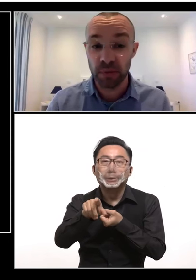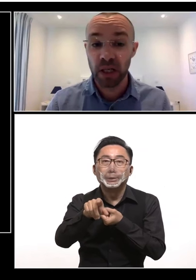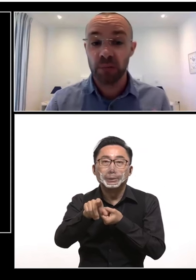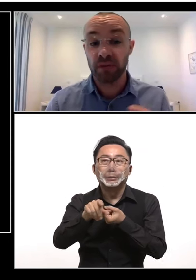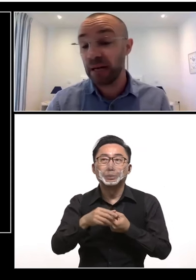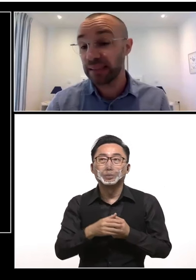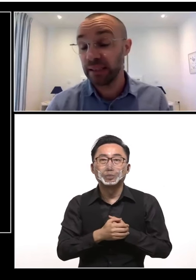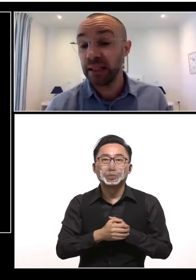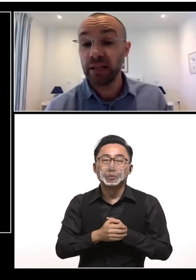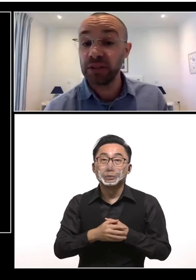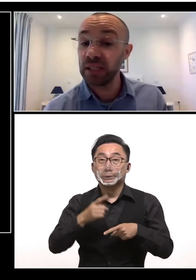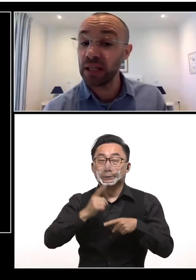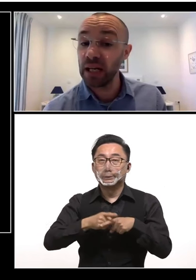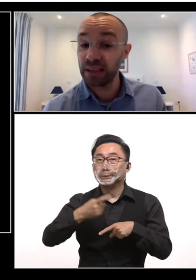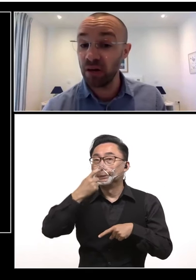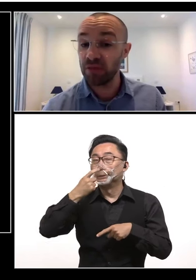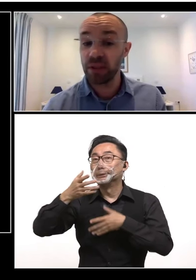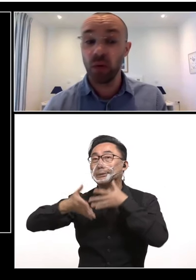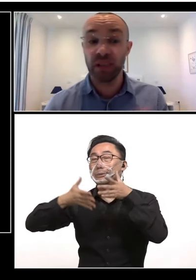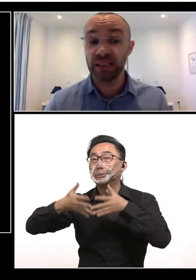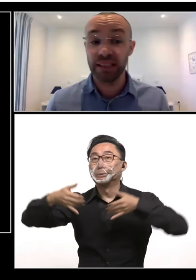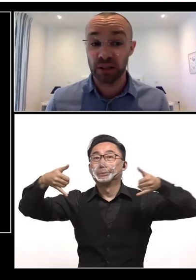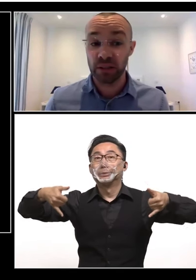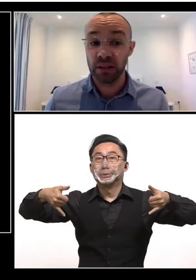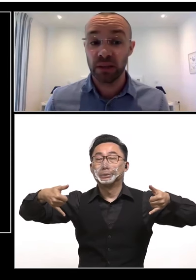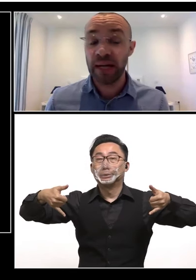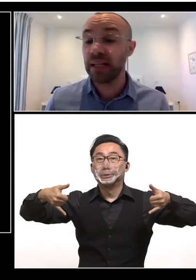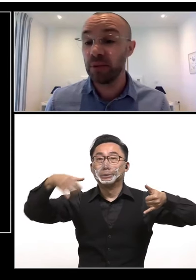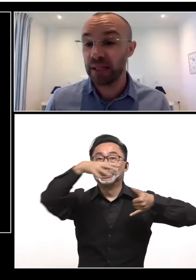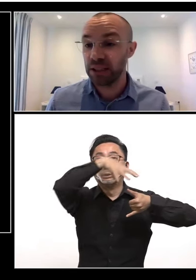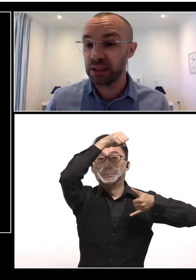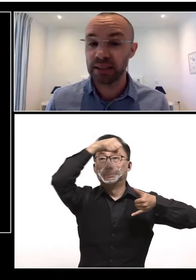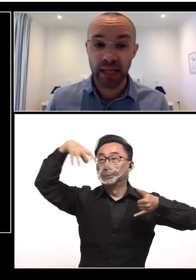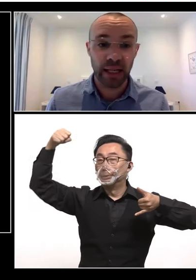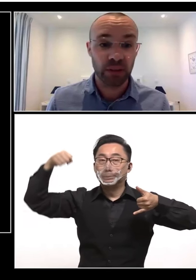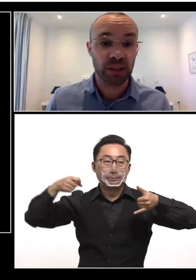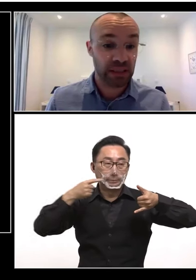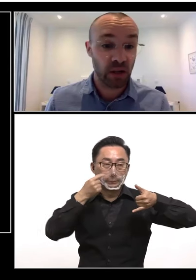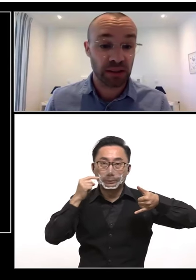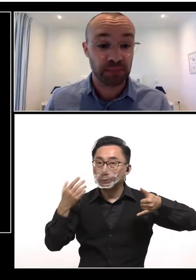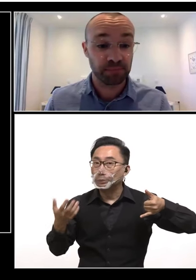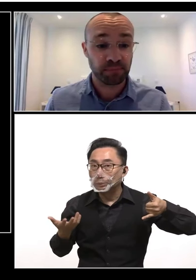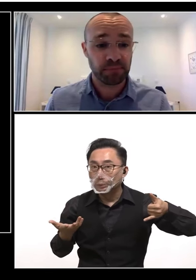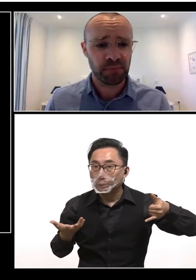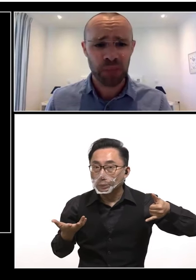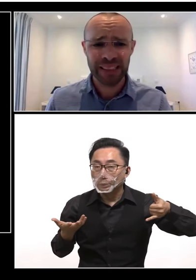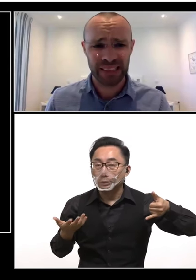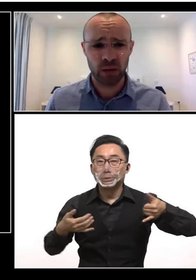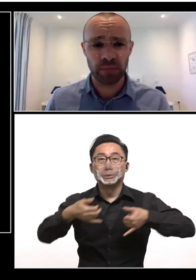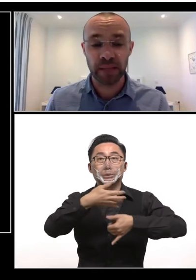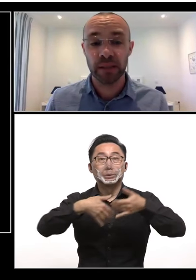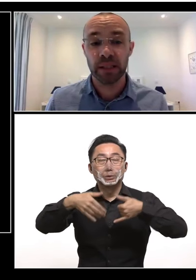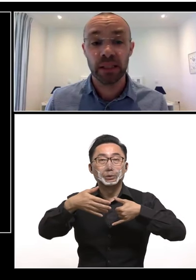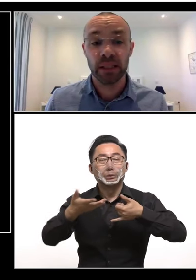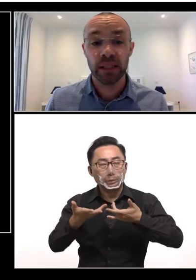room, but for Matty, if you turn the lights off, no one can see each other, so any communication in sign language is lost. Matty told